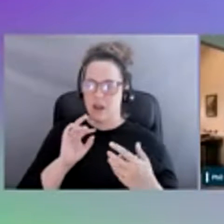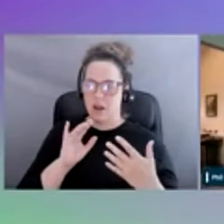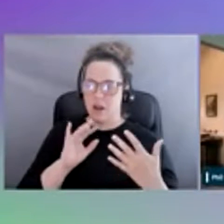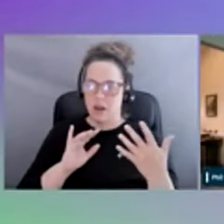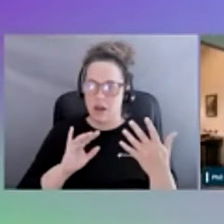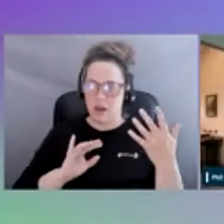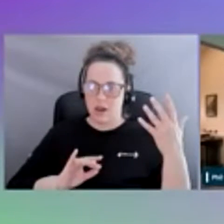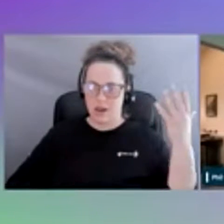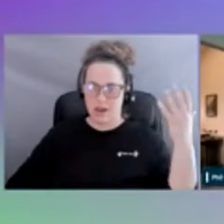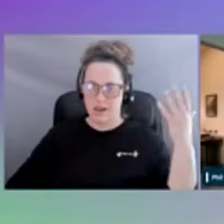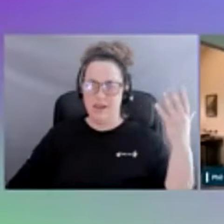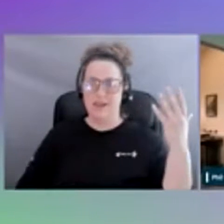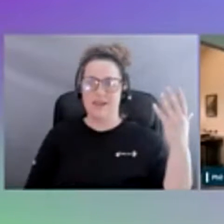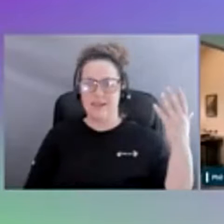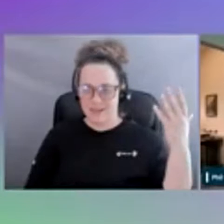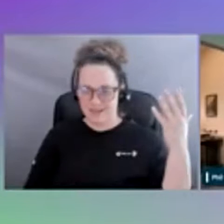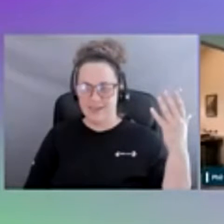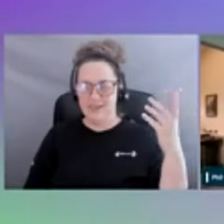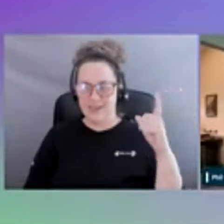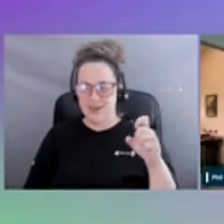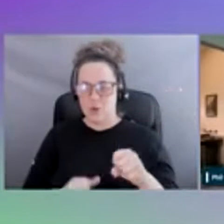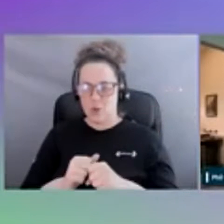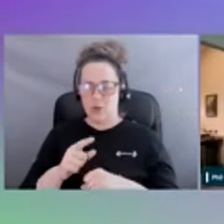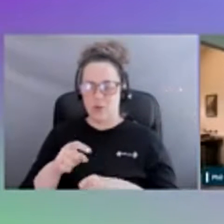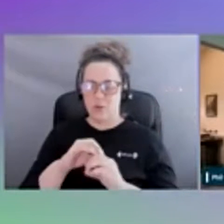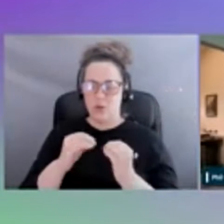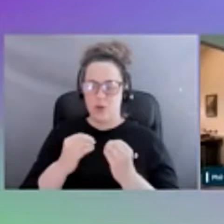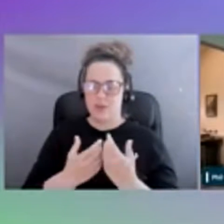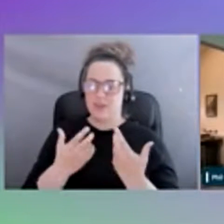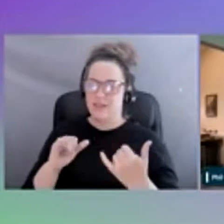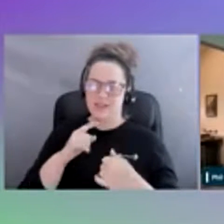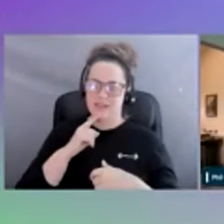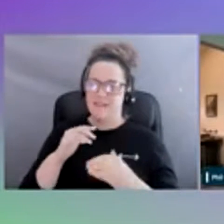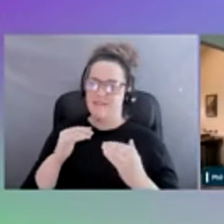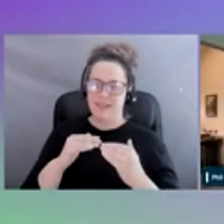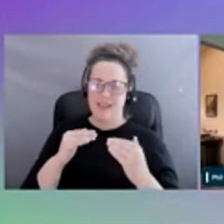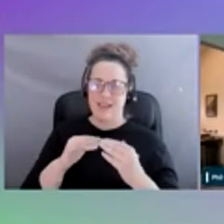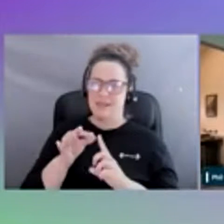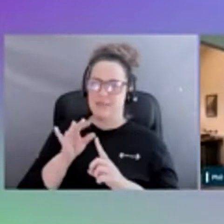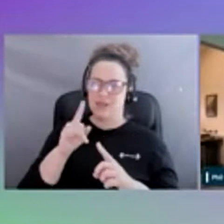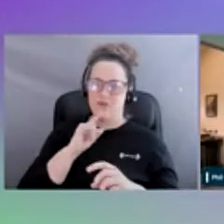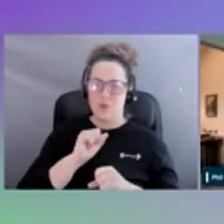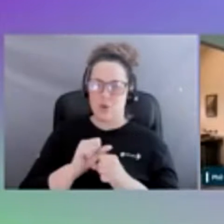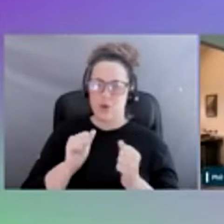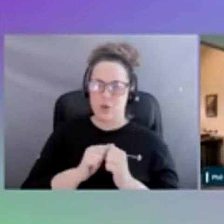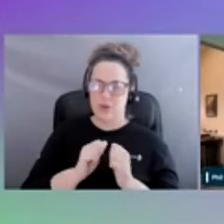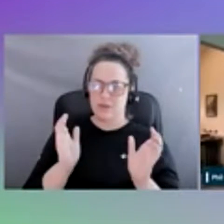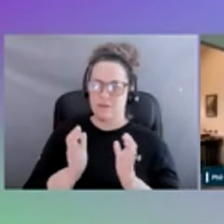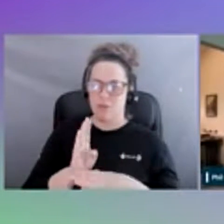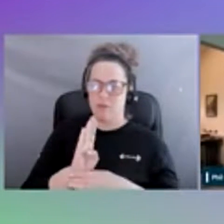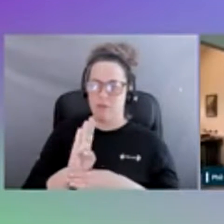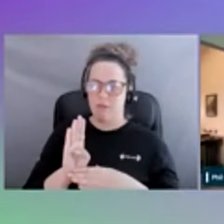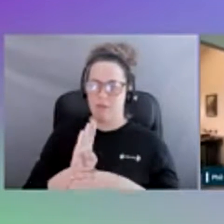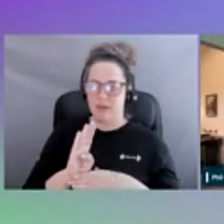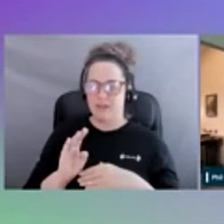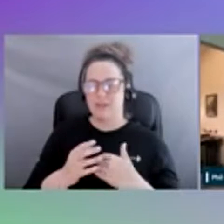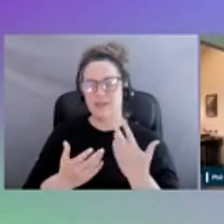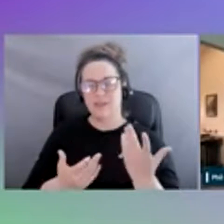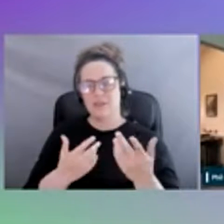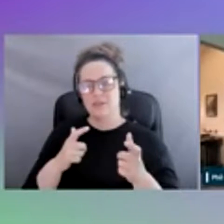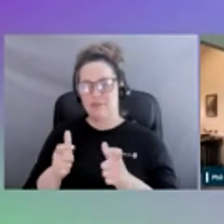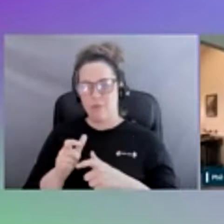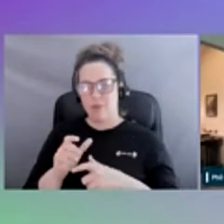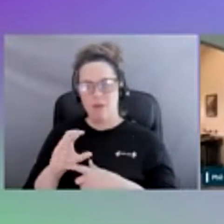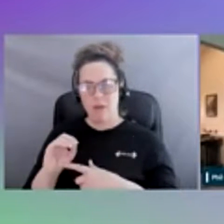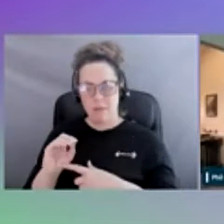158 questions in order to work with your organization. That's not fair, especially if you're working with small companies. We want small